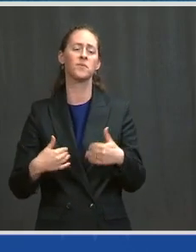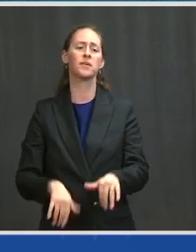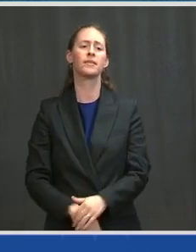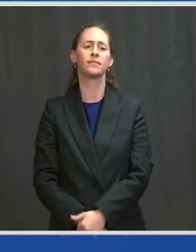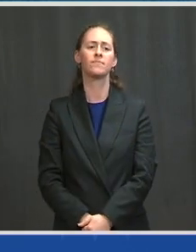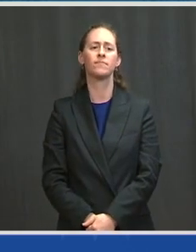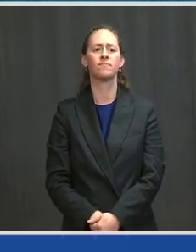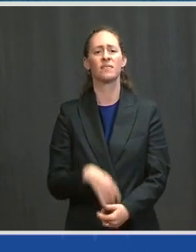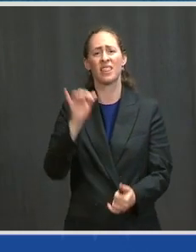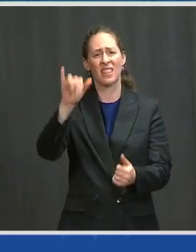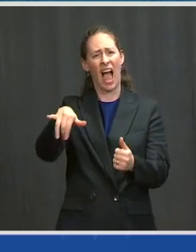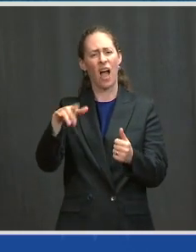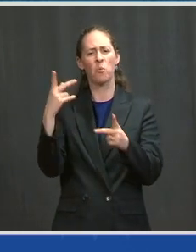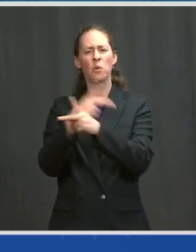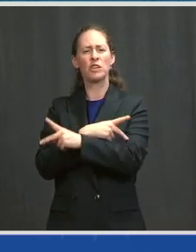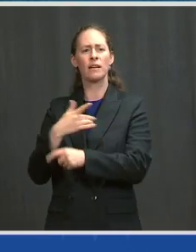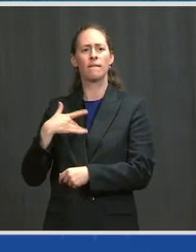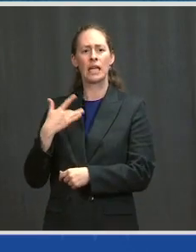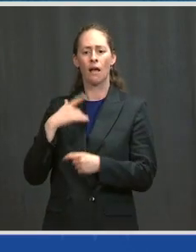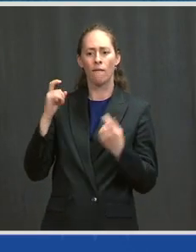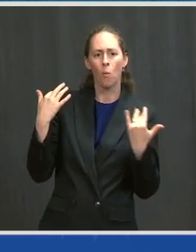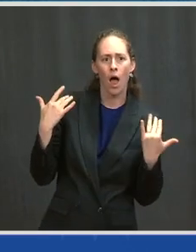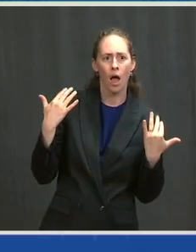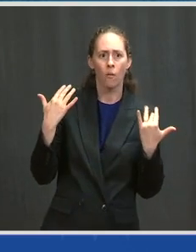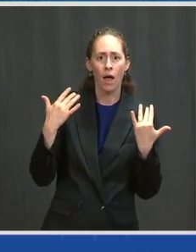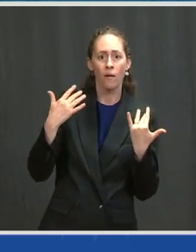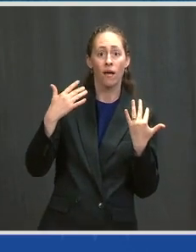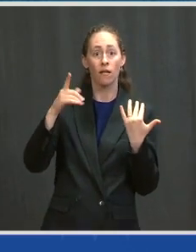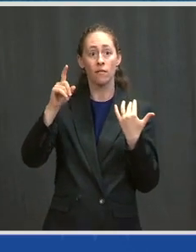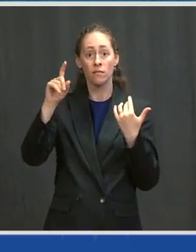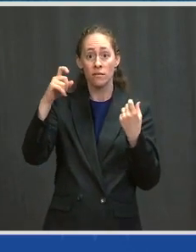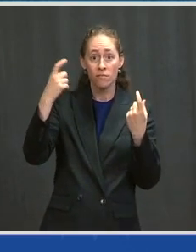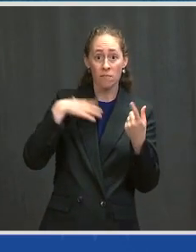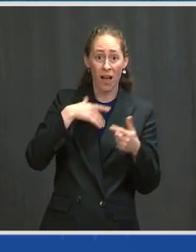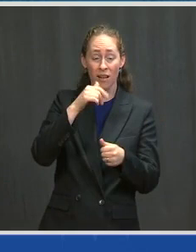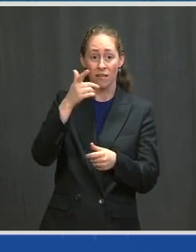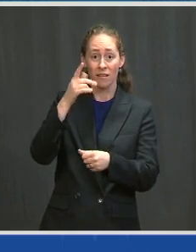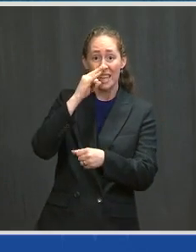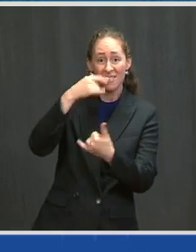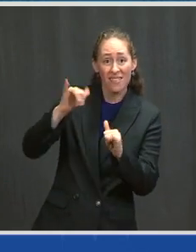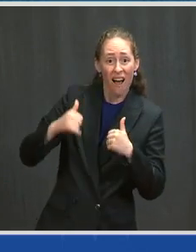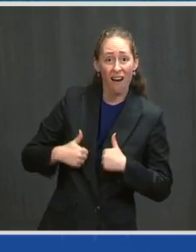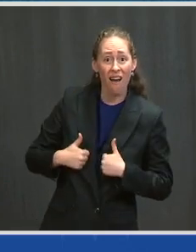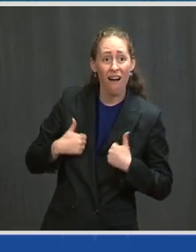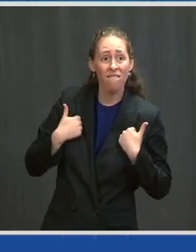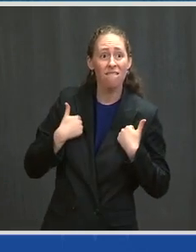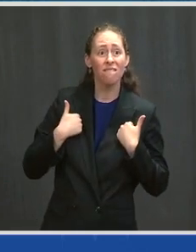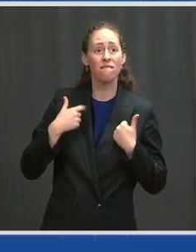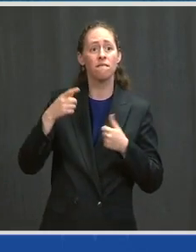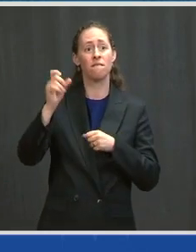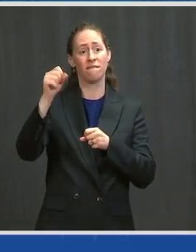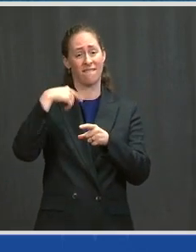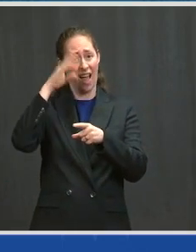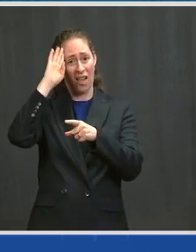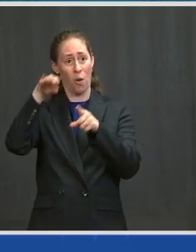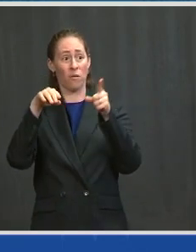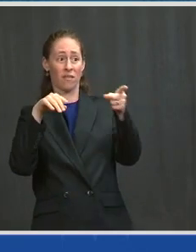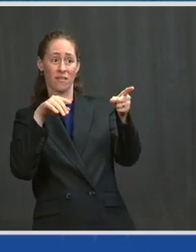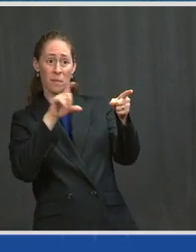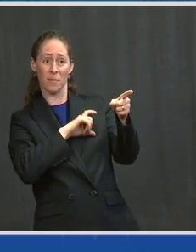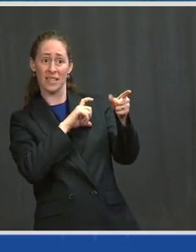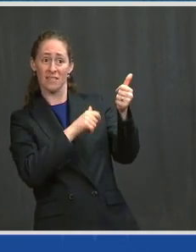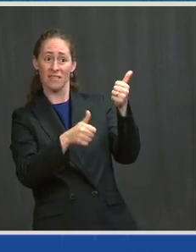wait and wonder what happened. And I know, Val, when you were a police chief, you had to go through waiting a lot as well.